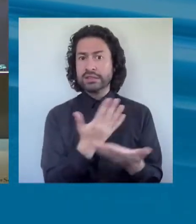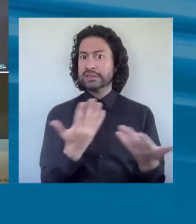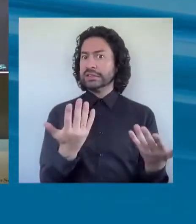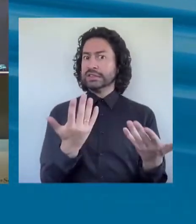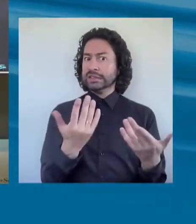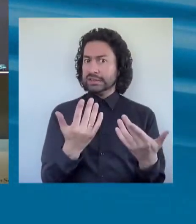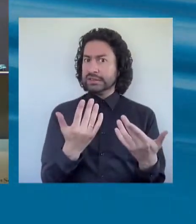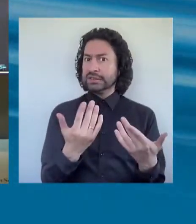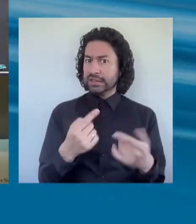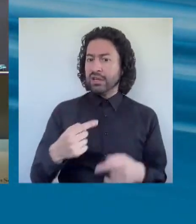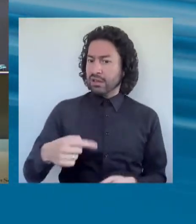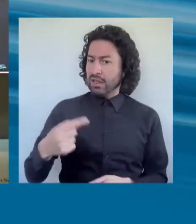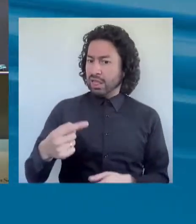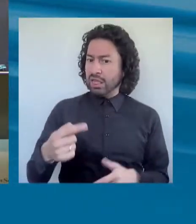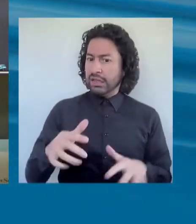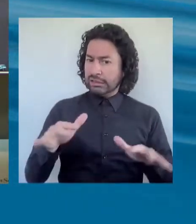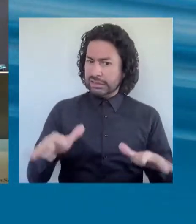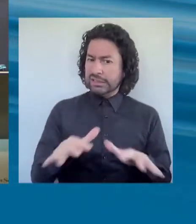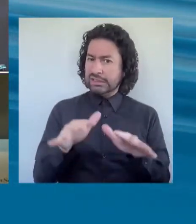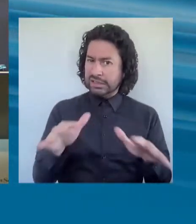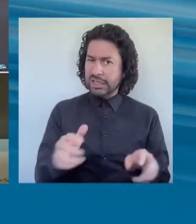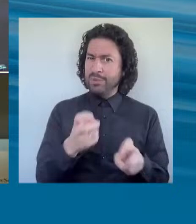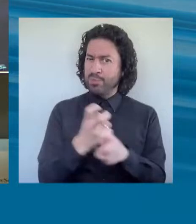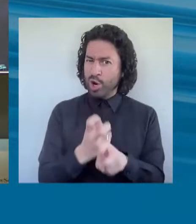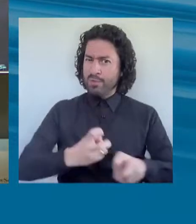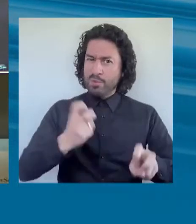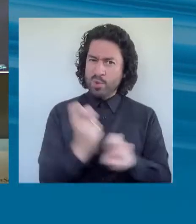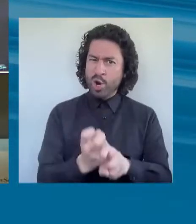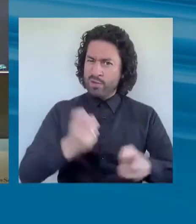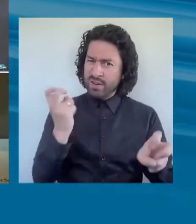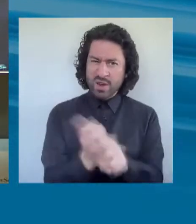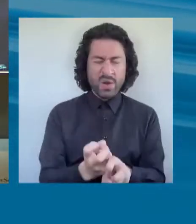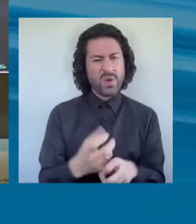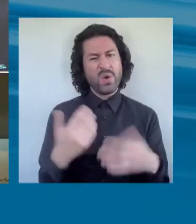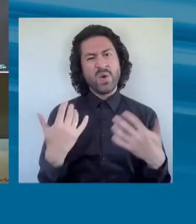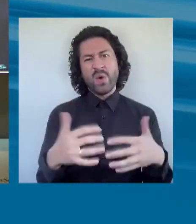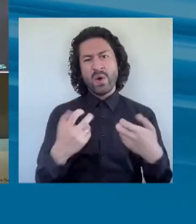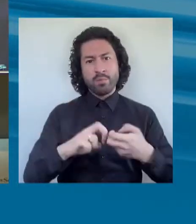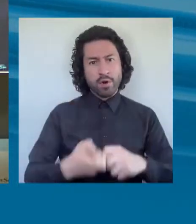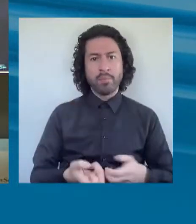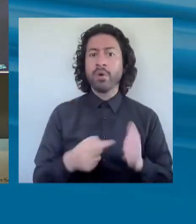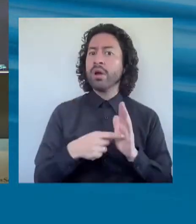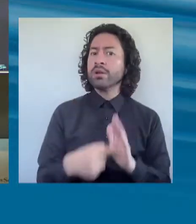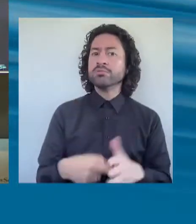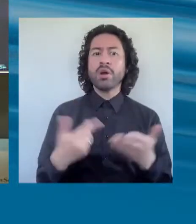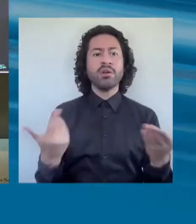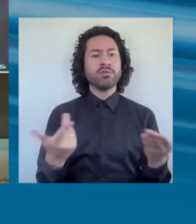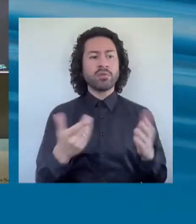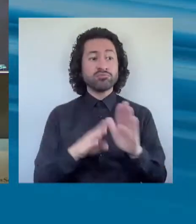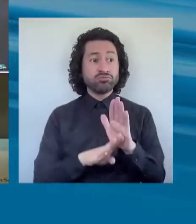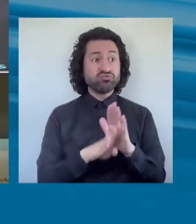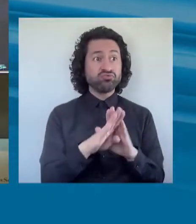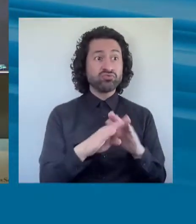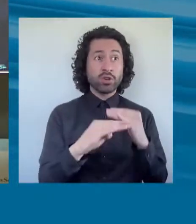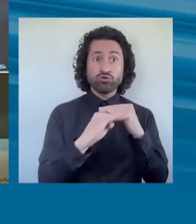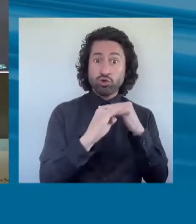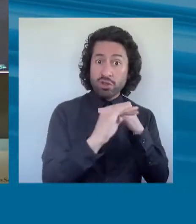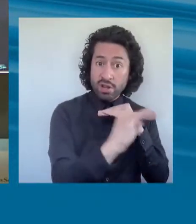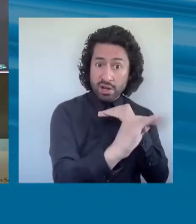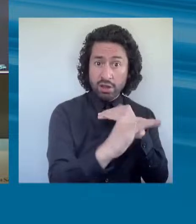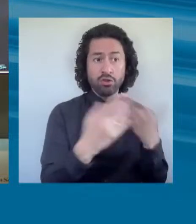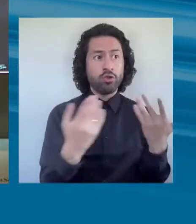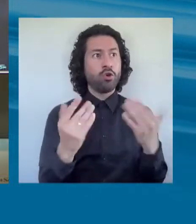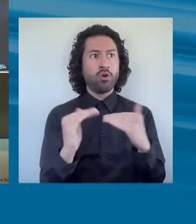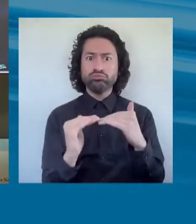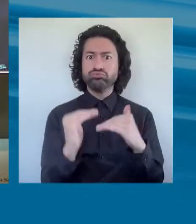it makes it even more difficult to overcome the difficulties that the region experiences, such as